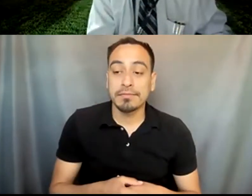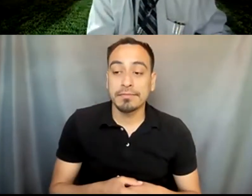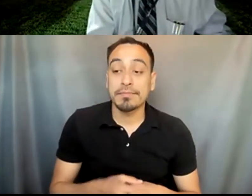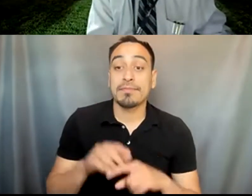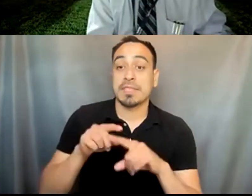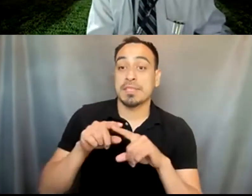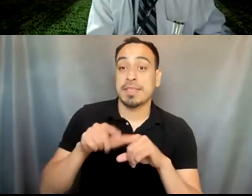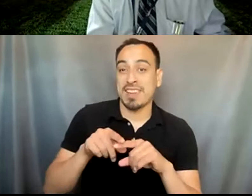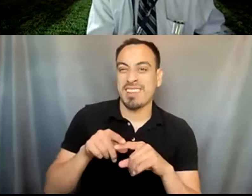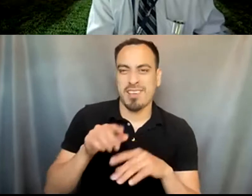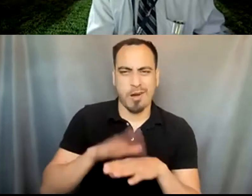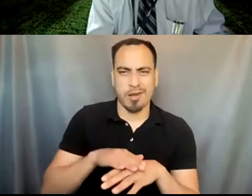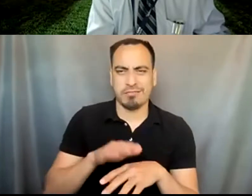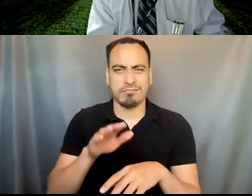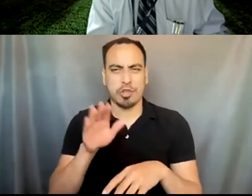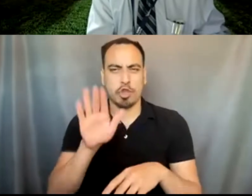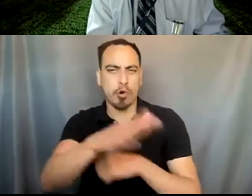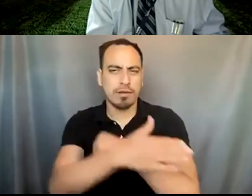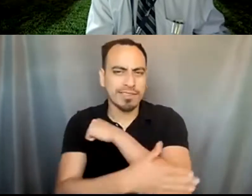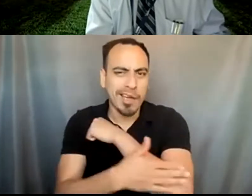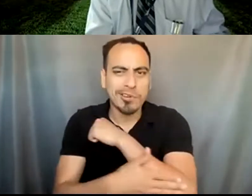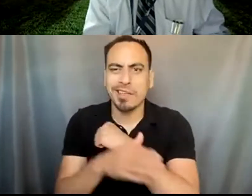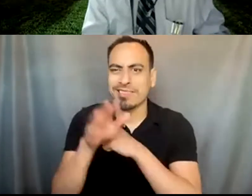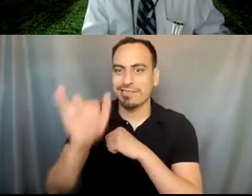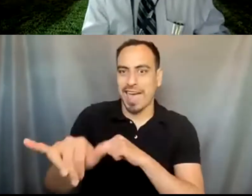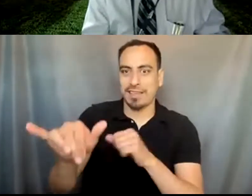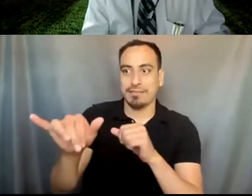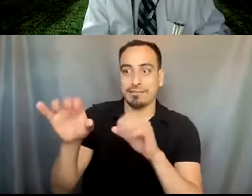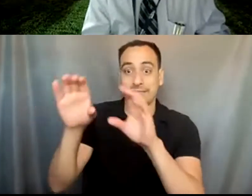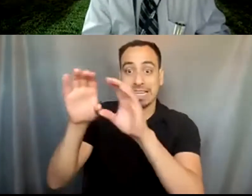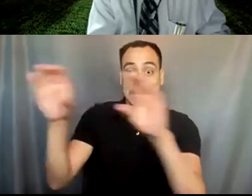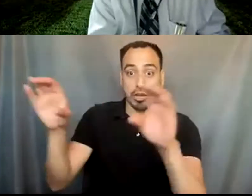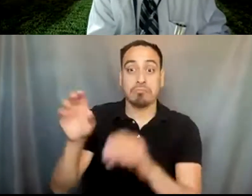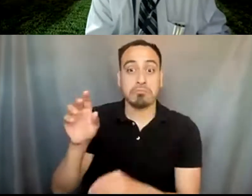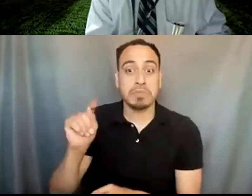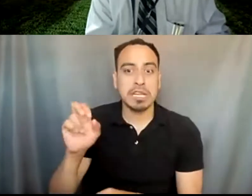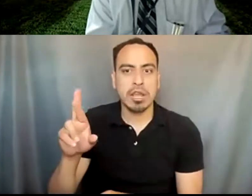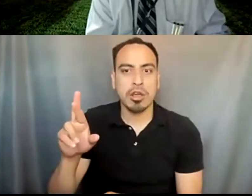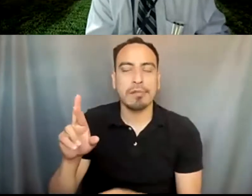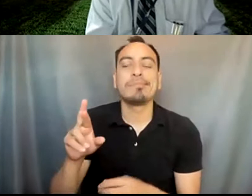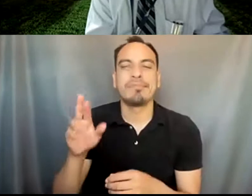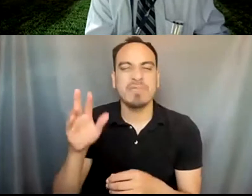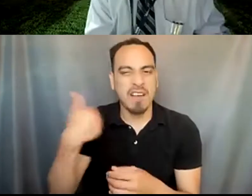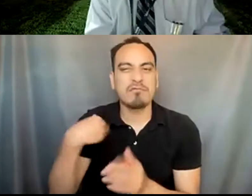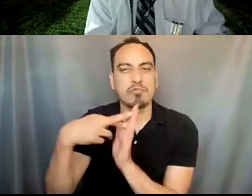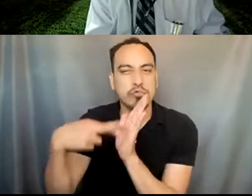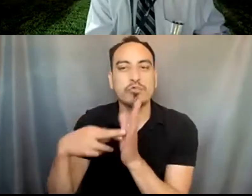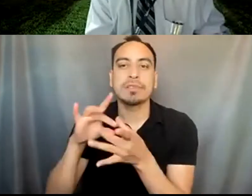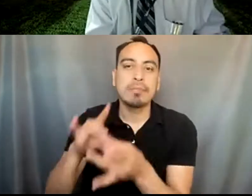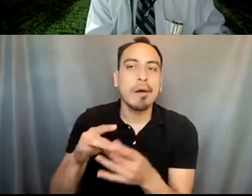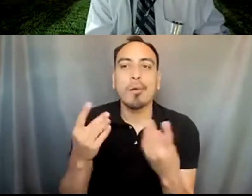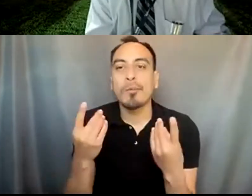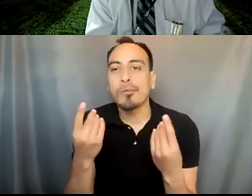is, there are different capacities that are allowable for especially indoor activities.